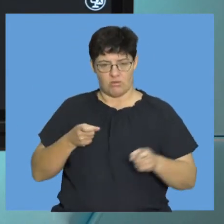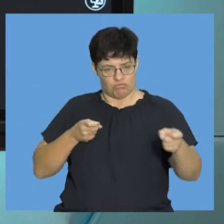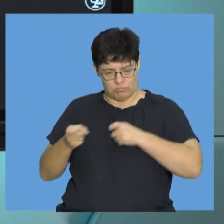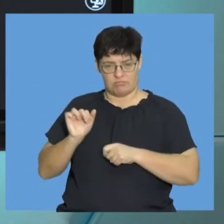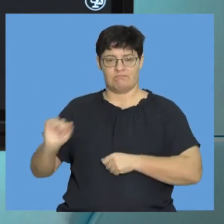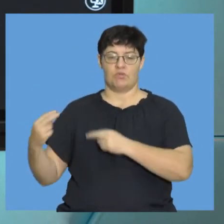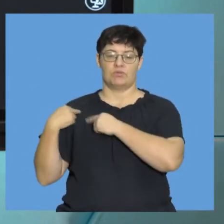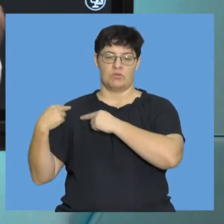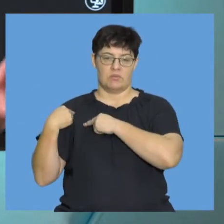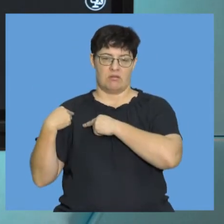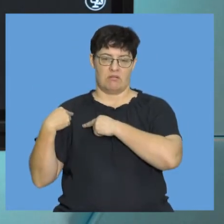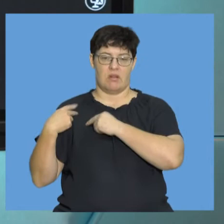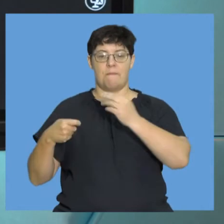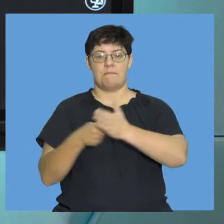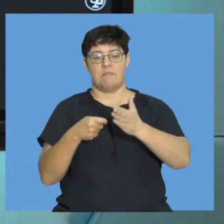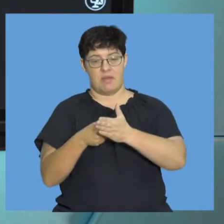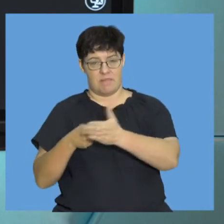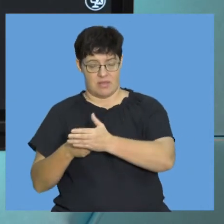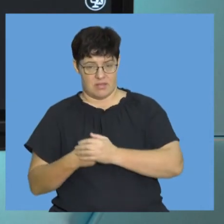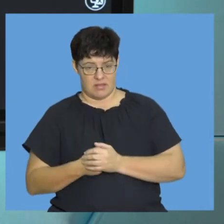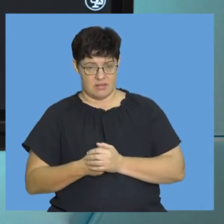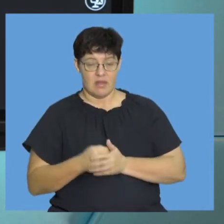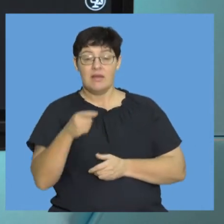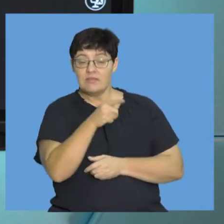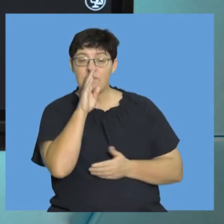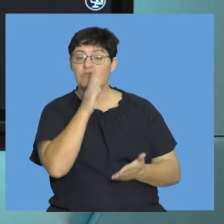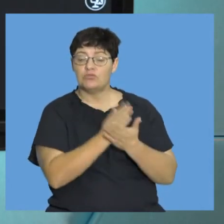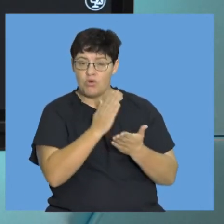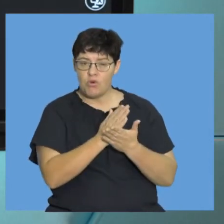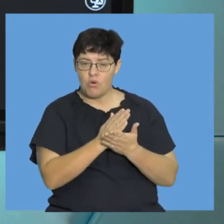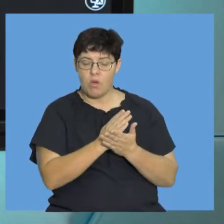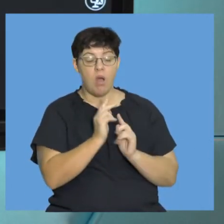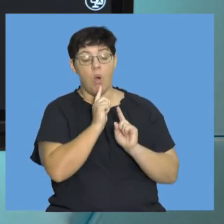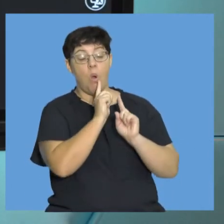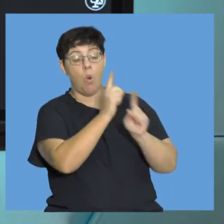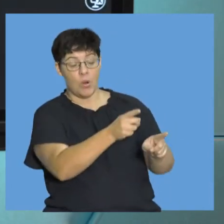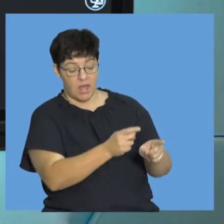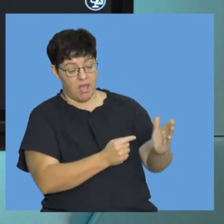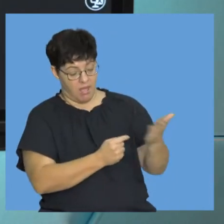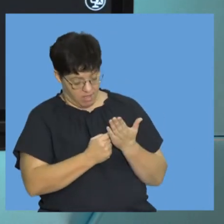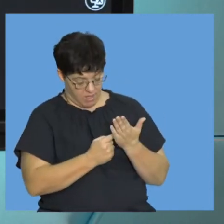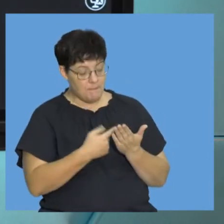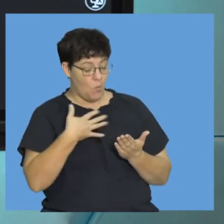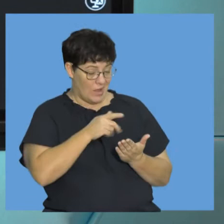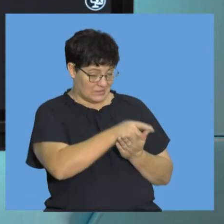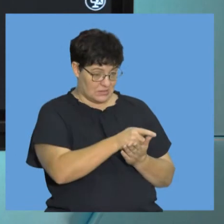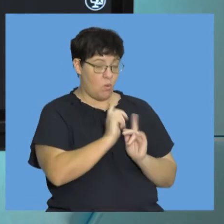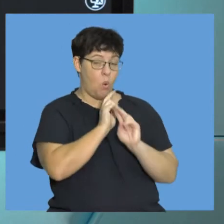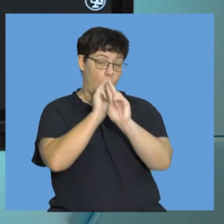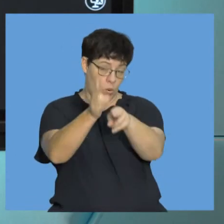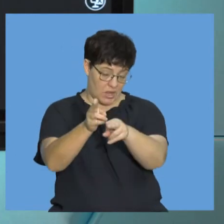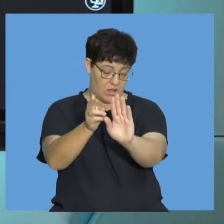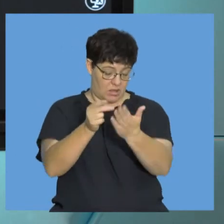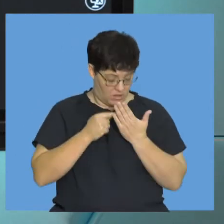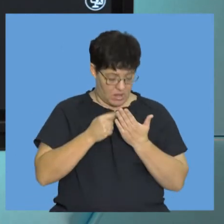charge of procurement are ensuring that there's an order for whatever is ordered, that there's a